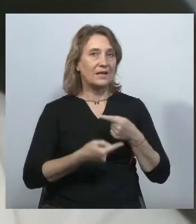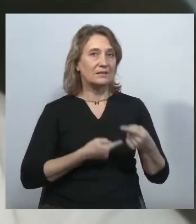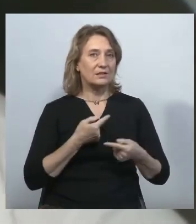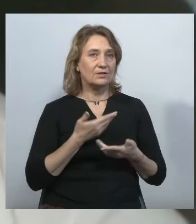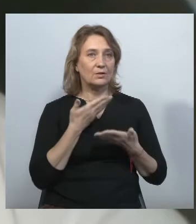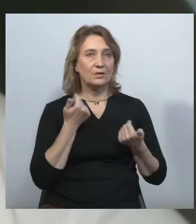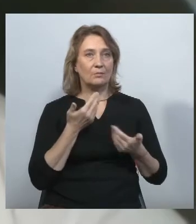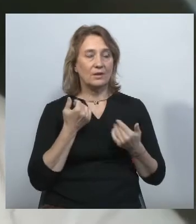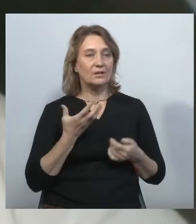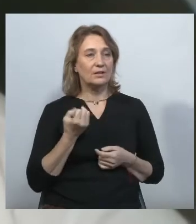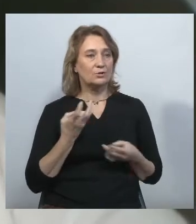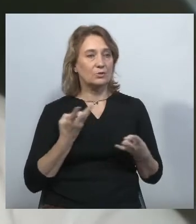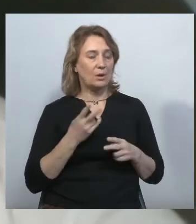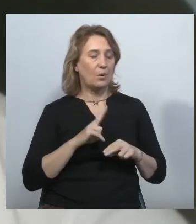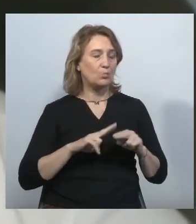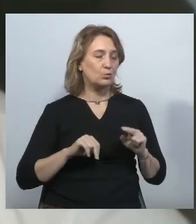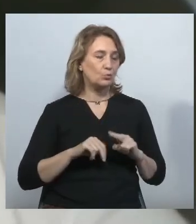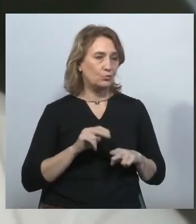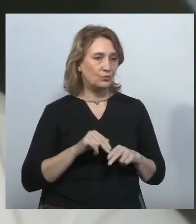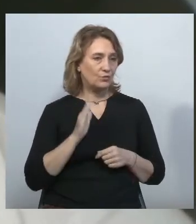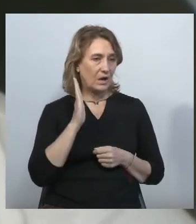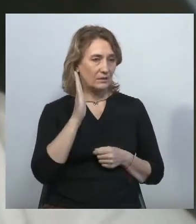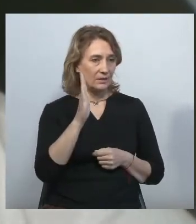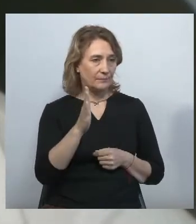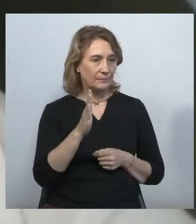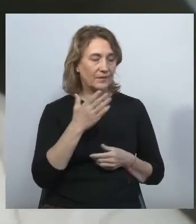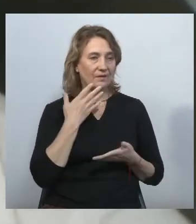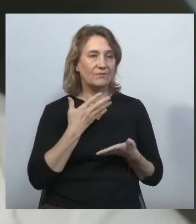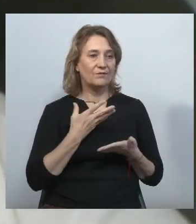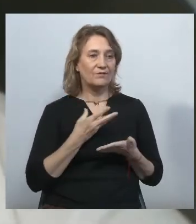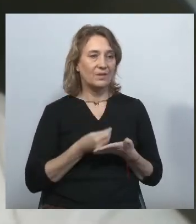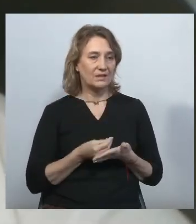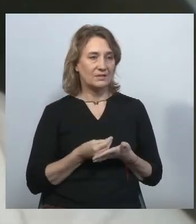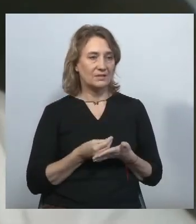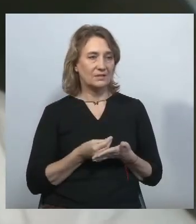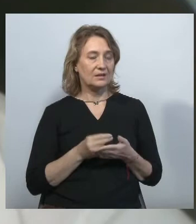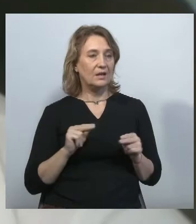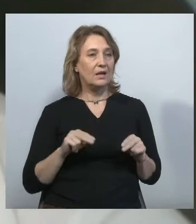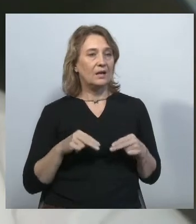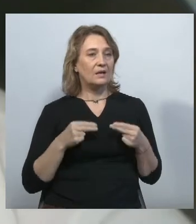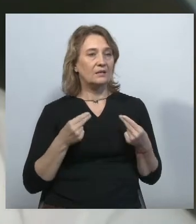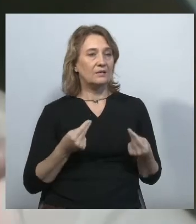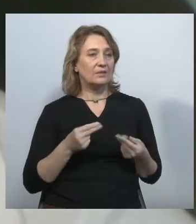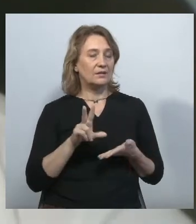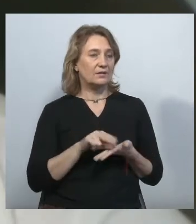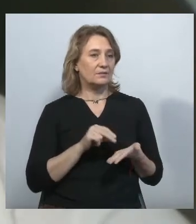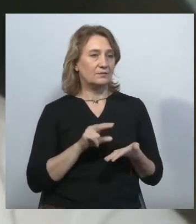would have such reputation consequences. We need to build it from scratch. We need to give